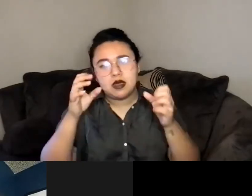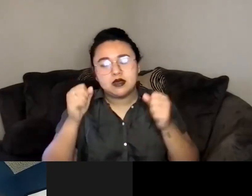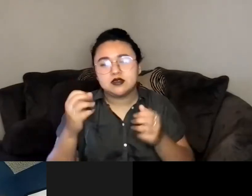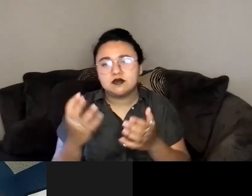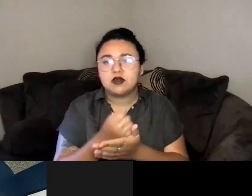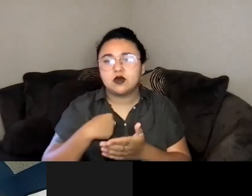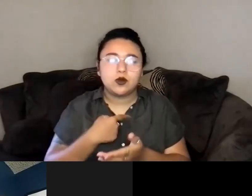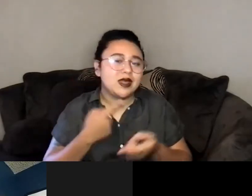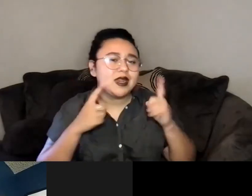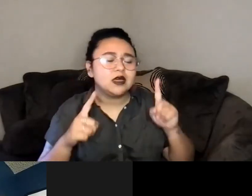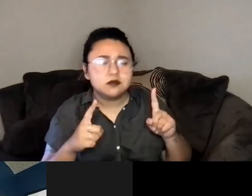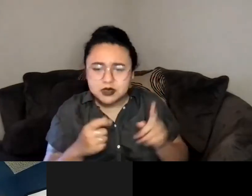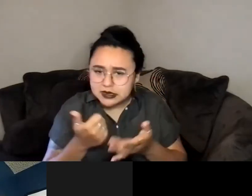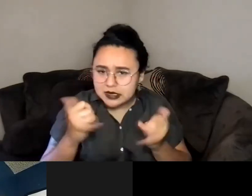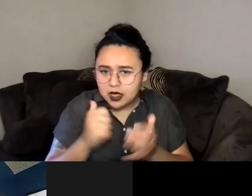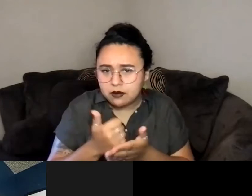So